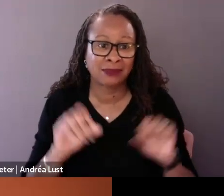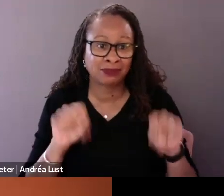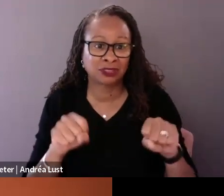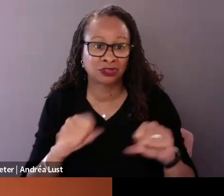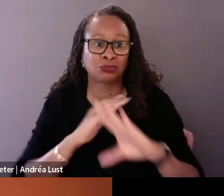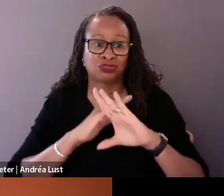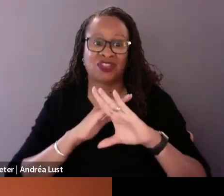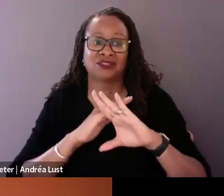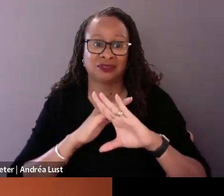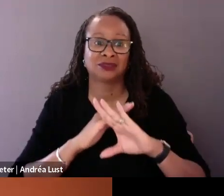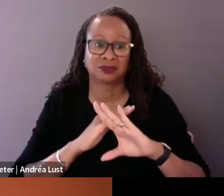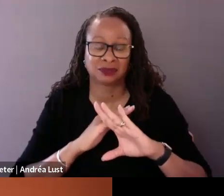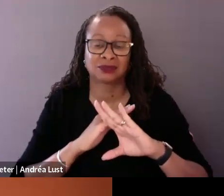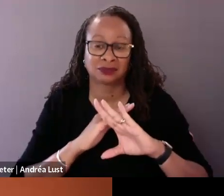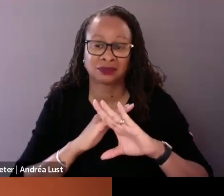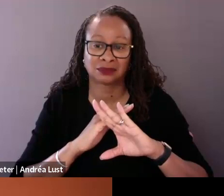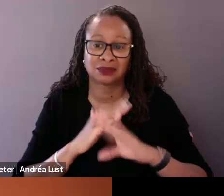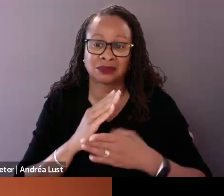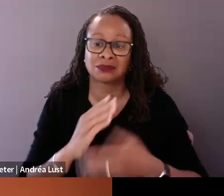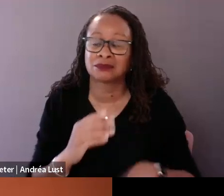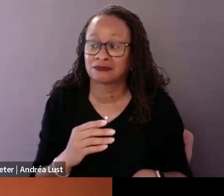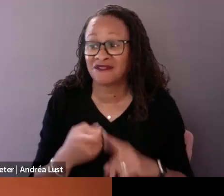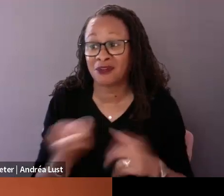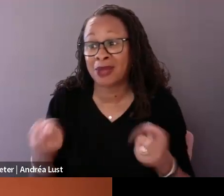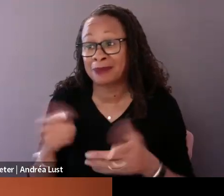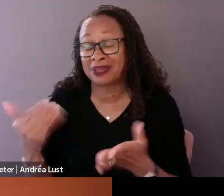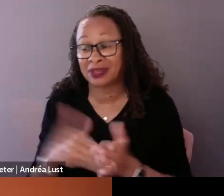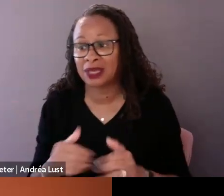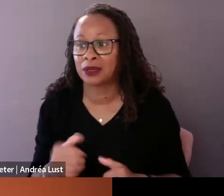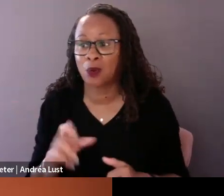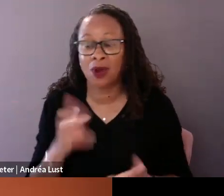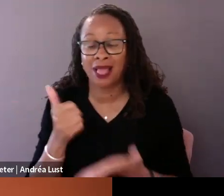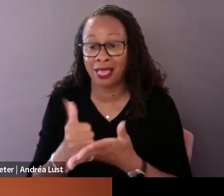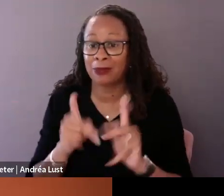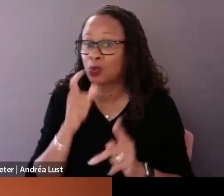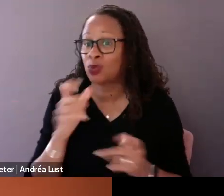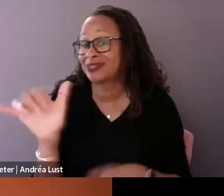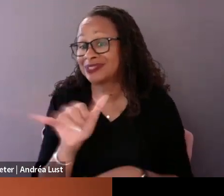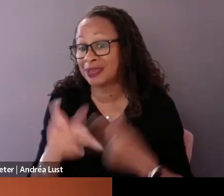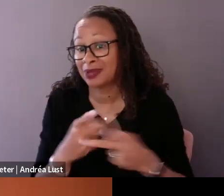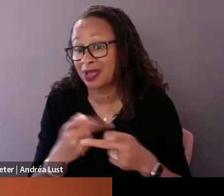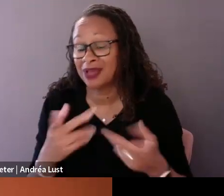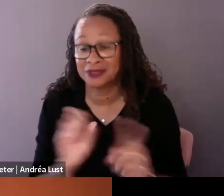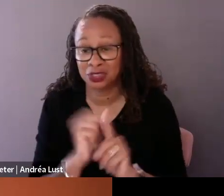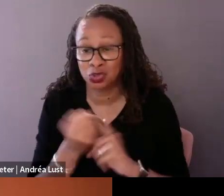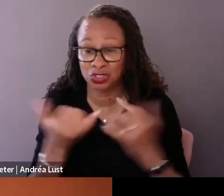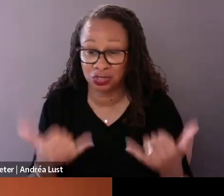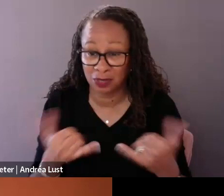prevent, you know, this or help people who are in analogous situations. Yeah, one of